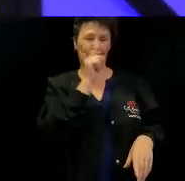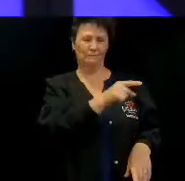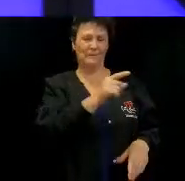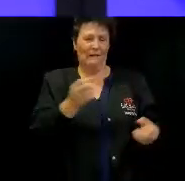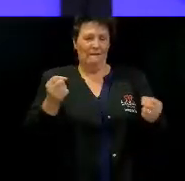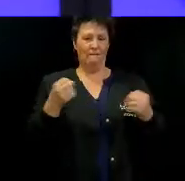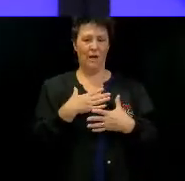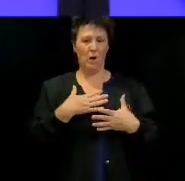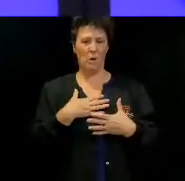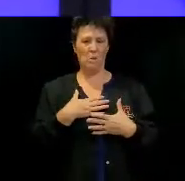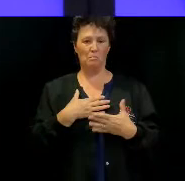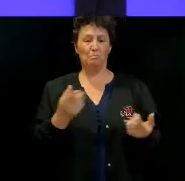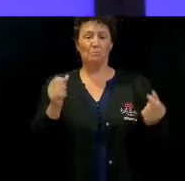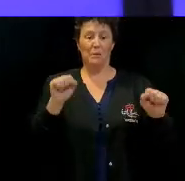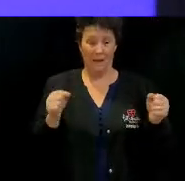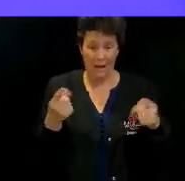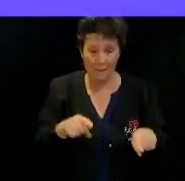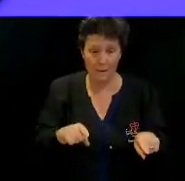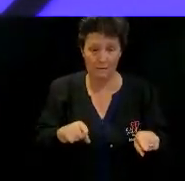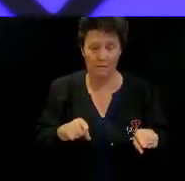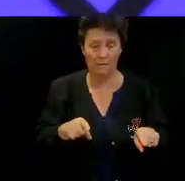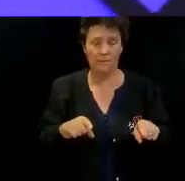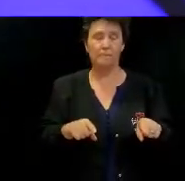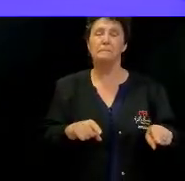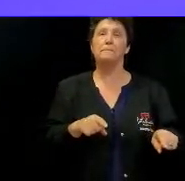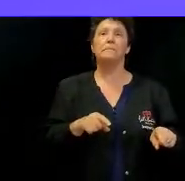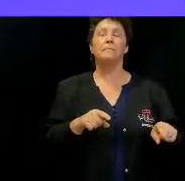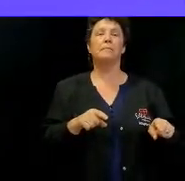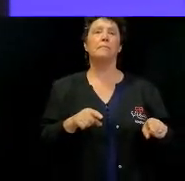we're just knocking the rest off of this topic.